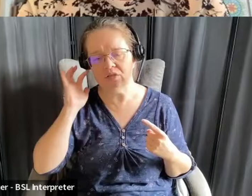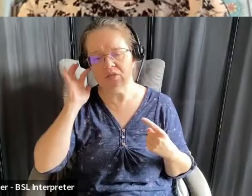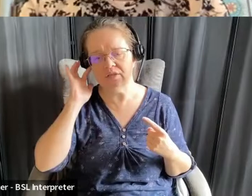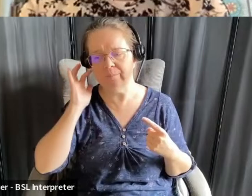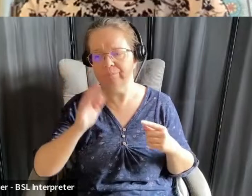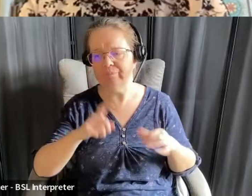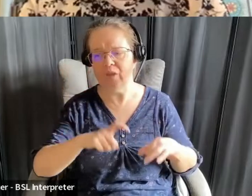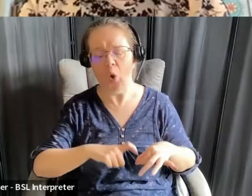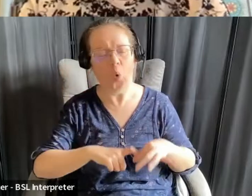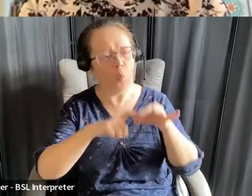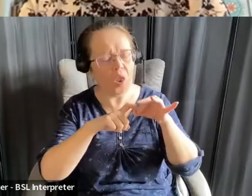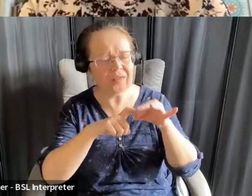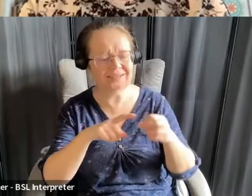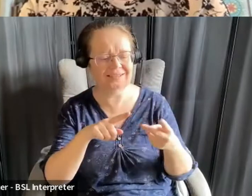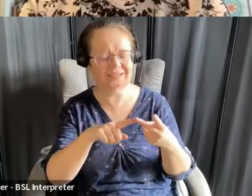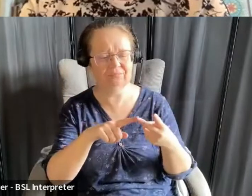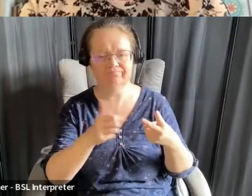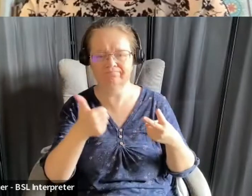efficiency,